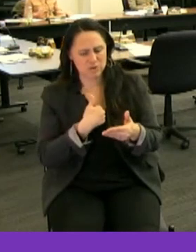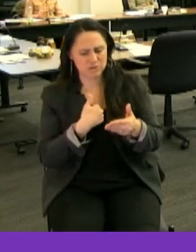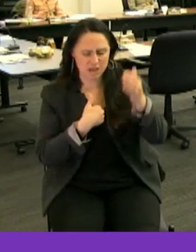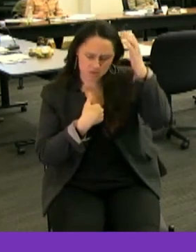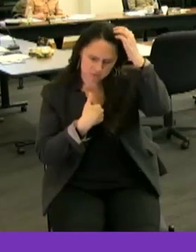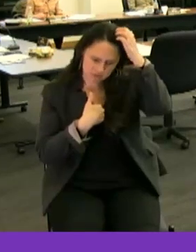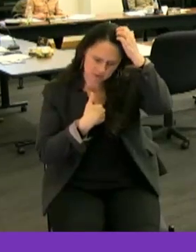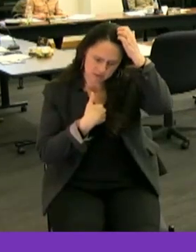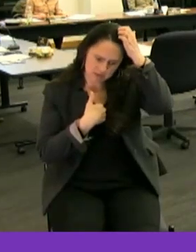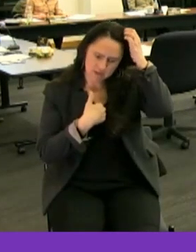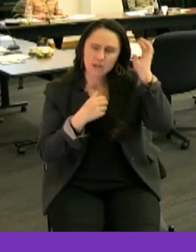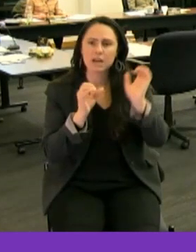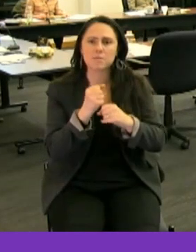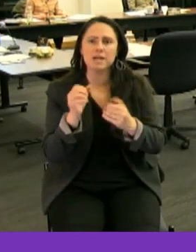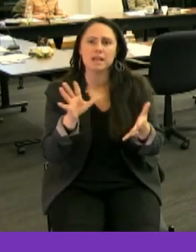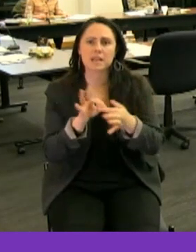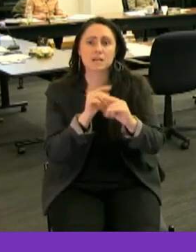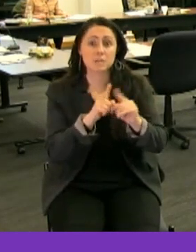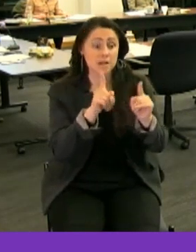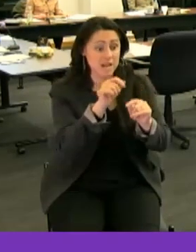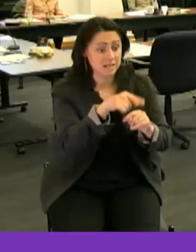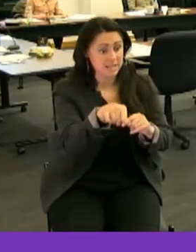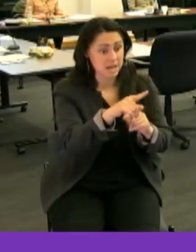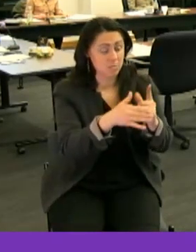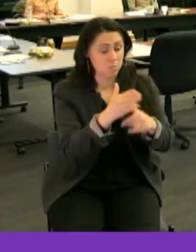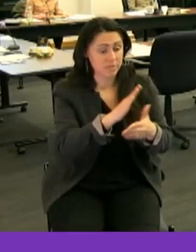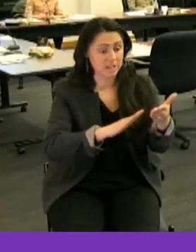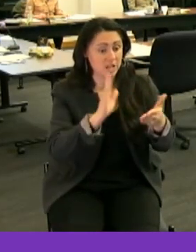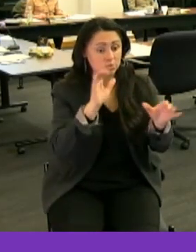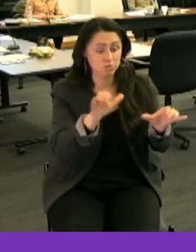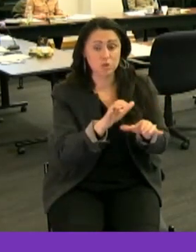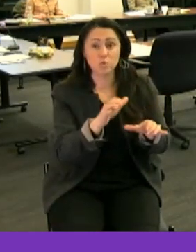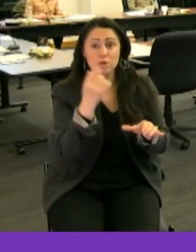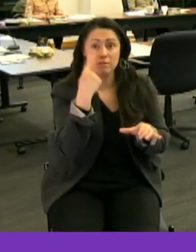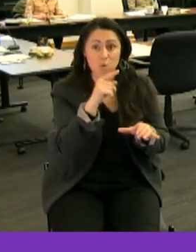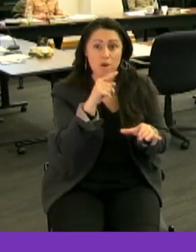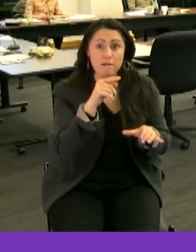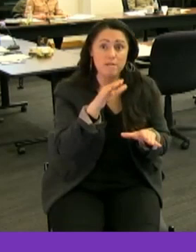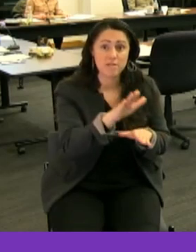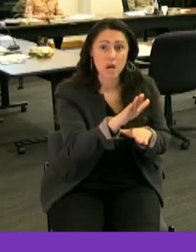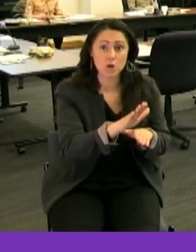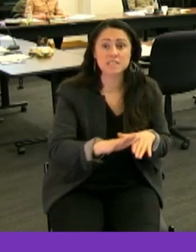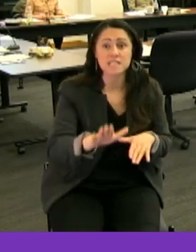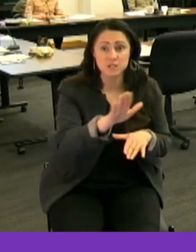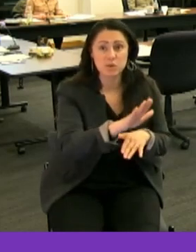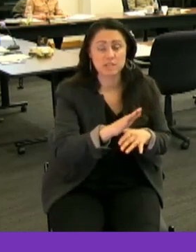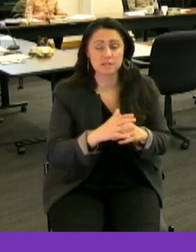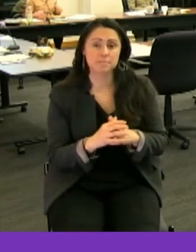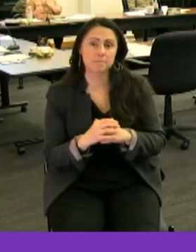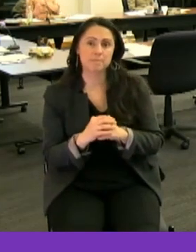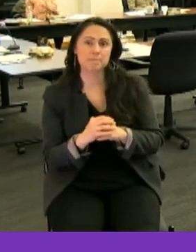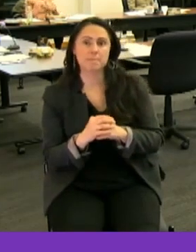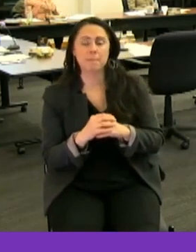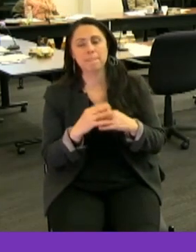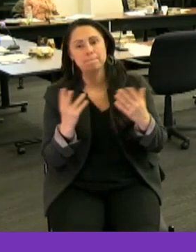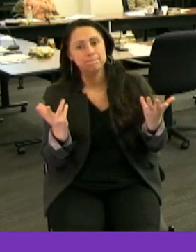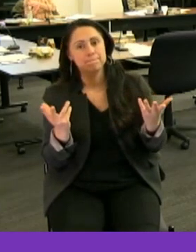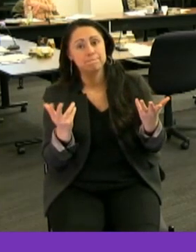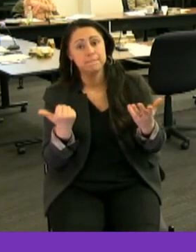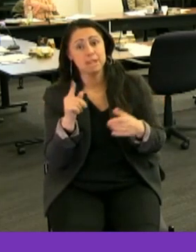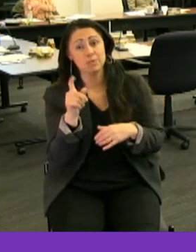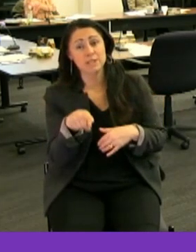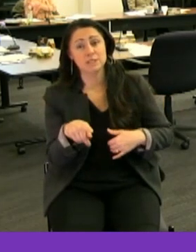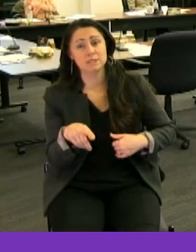ourselves and make a connection, but ask them what the college can do for their districts. So,